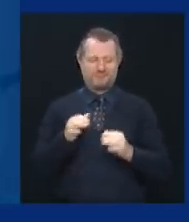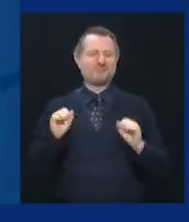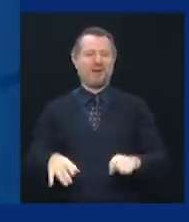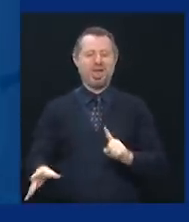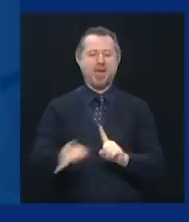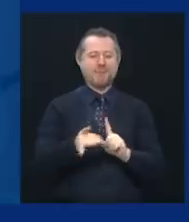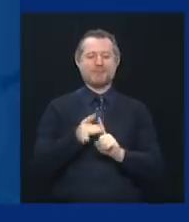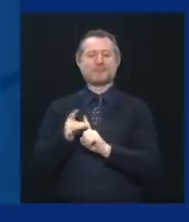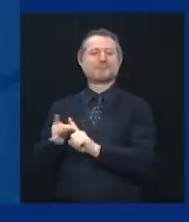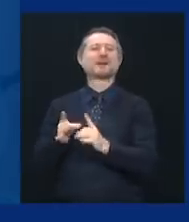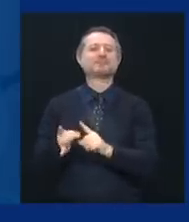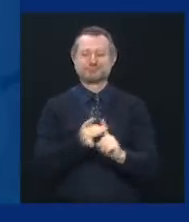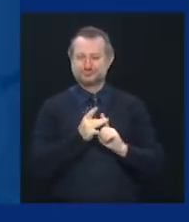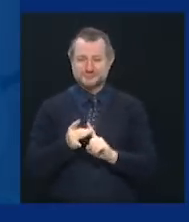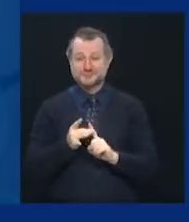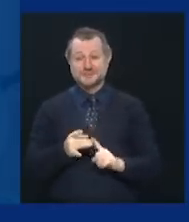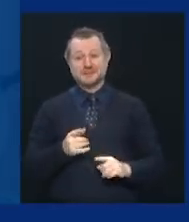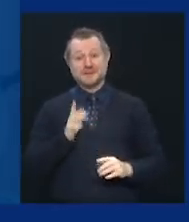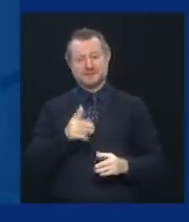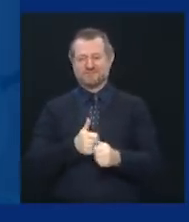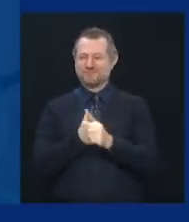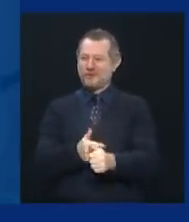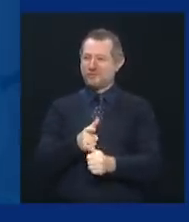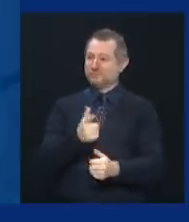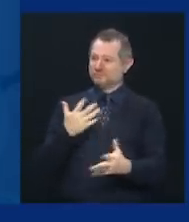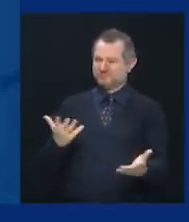just a mathematical fact.